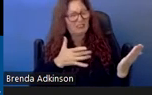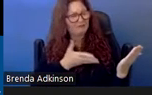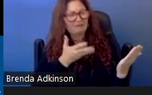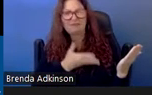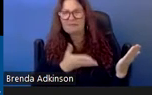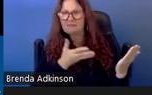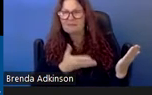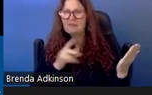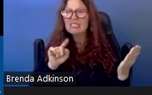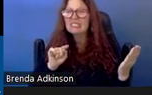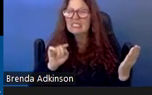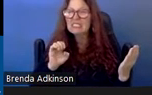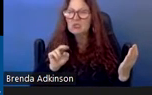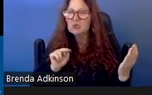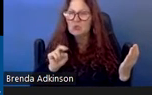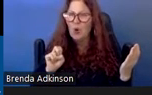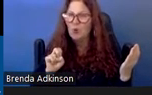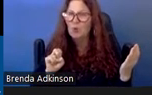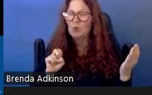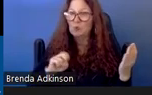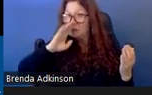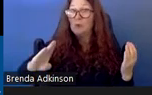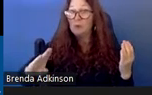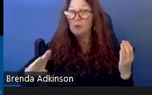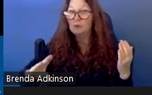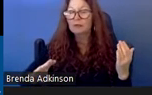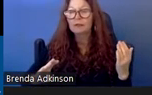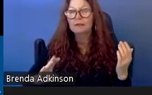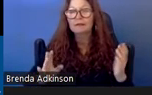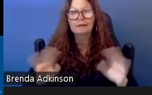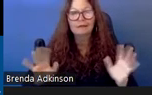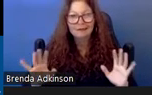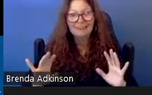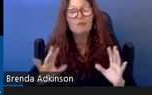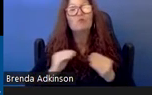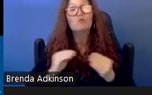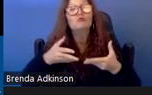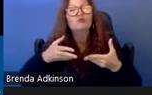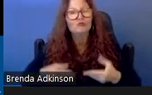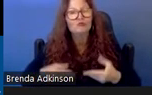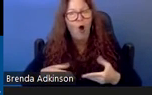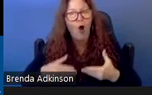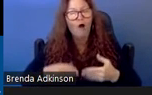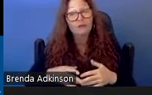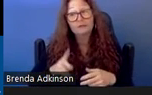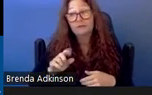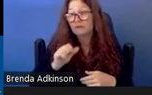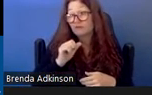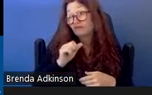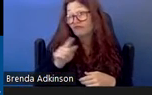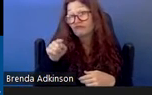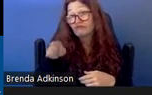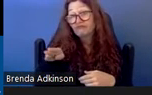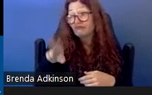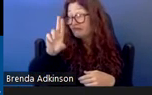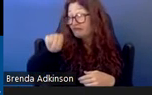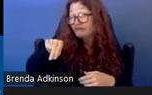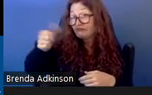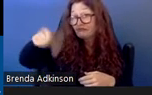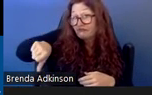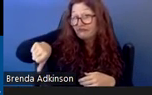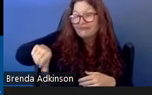be so harsh in how we say you're just not eligible, to a more customer service approach